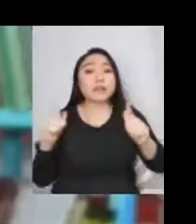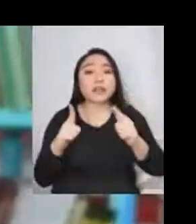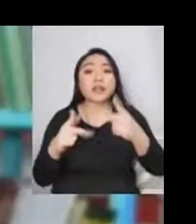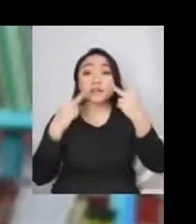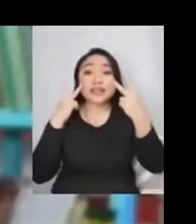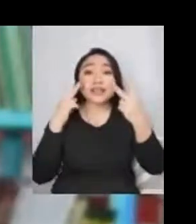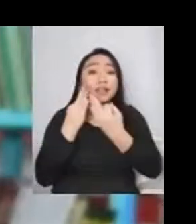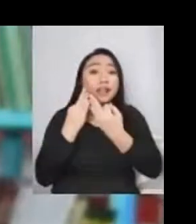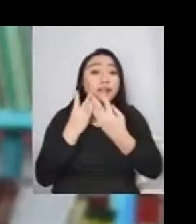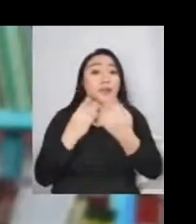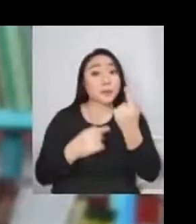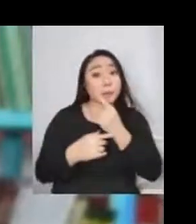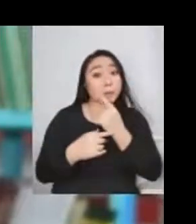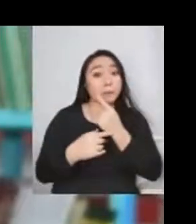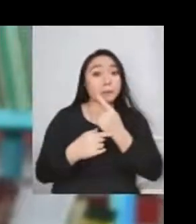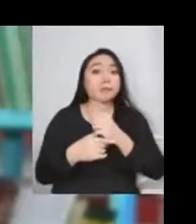FB page at